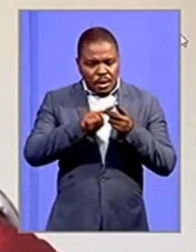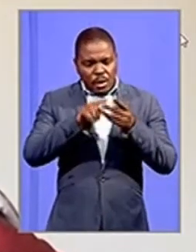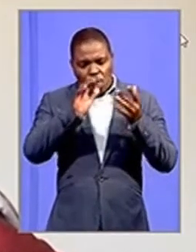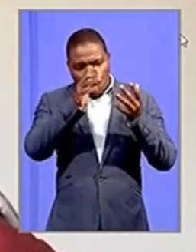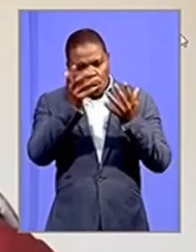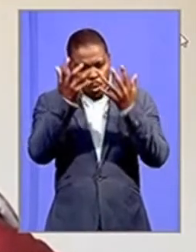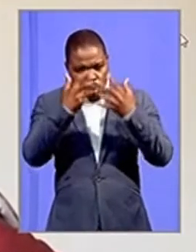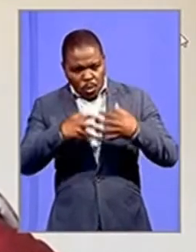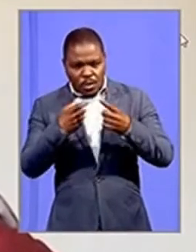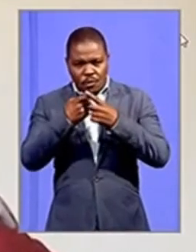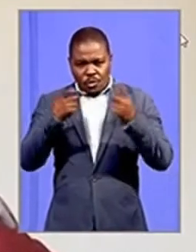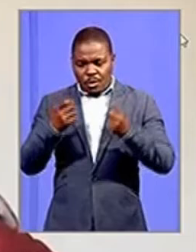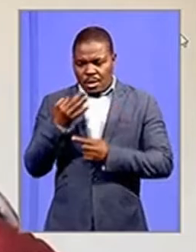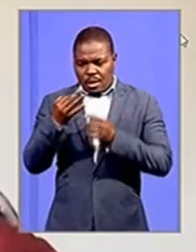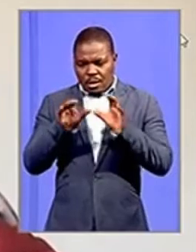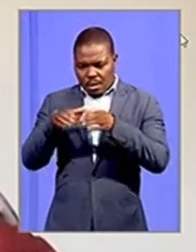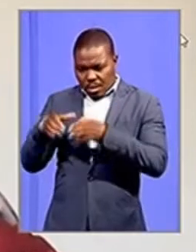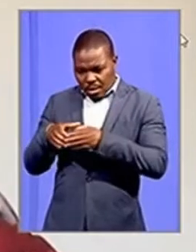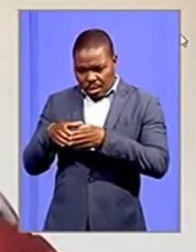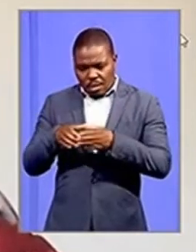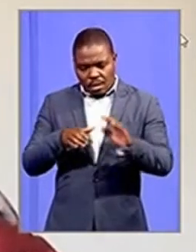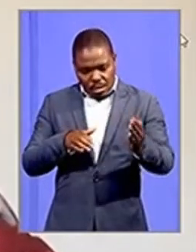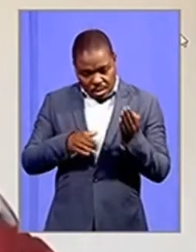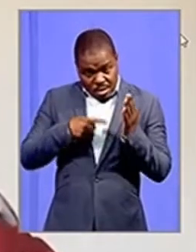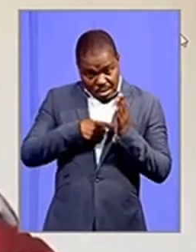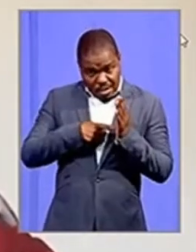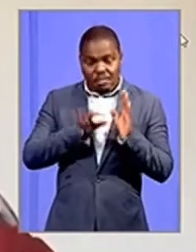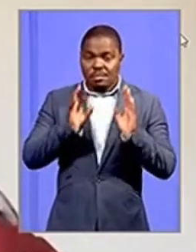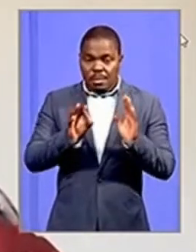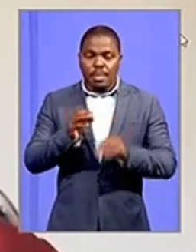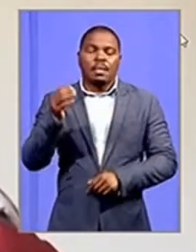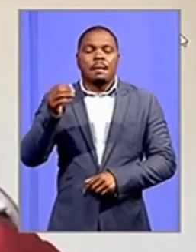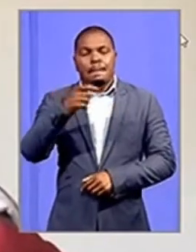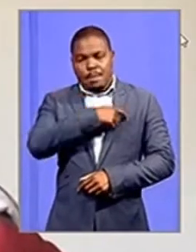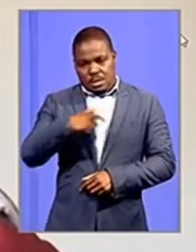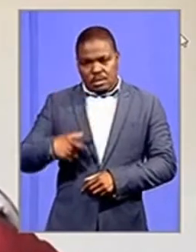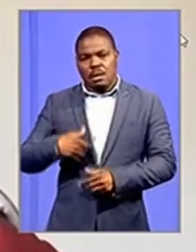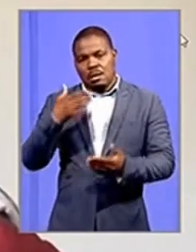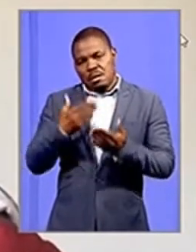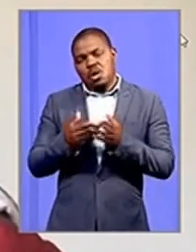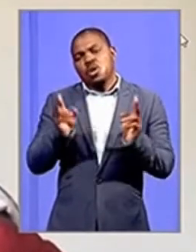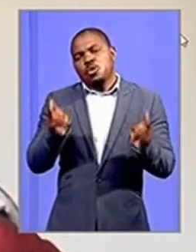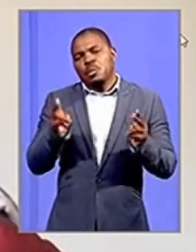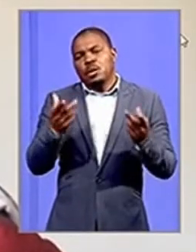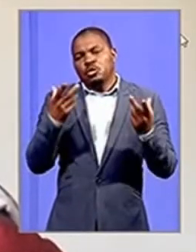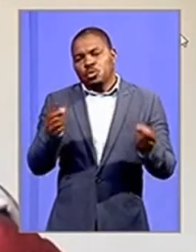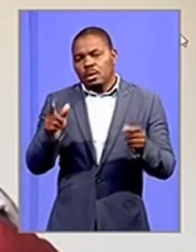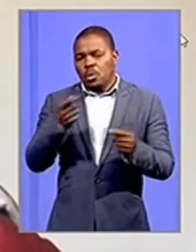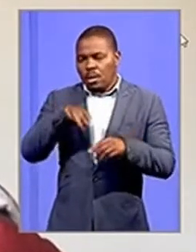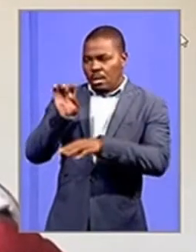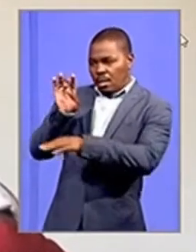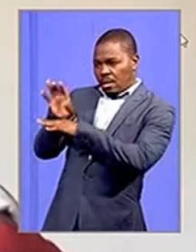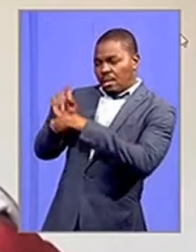by the three entities, then the president will usually is advised, and then